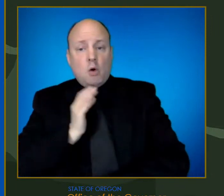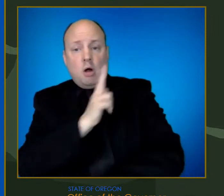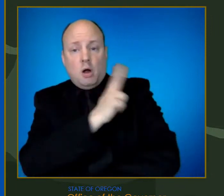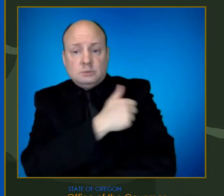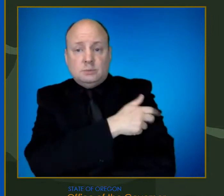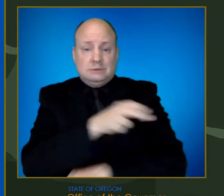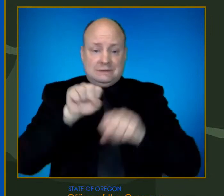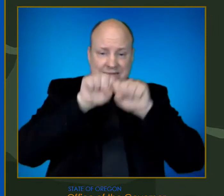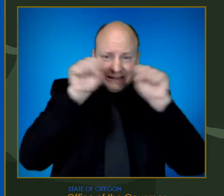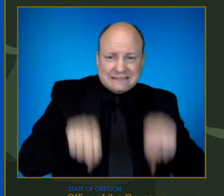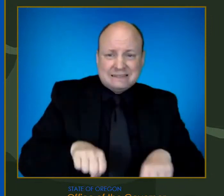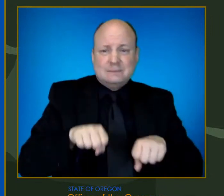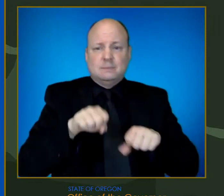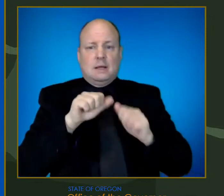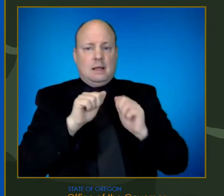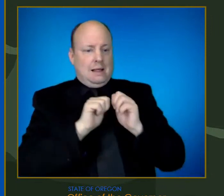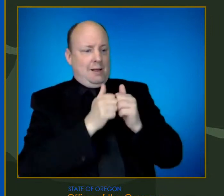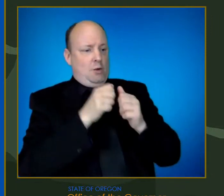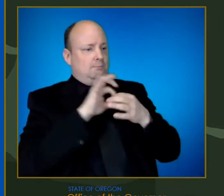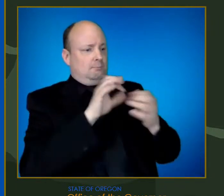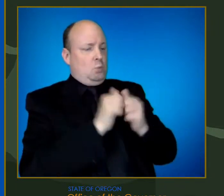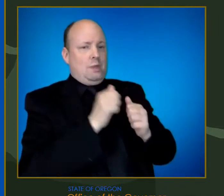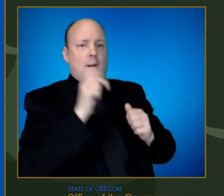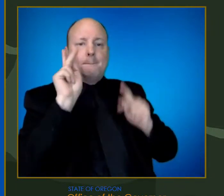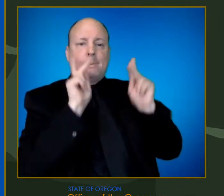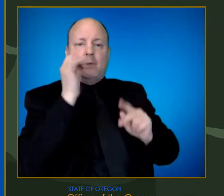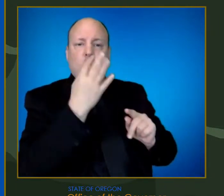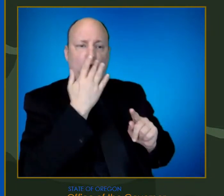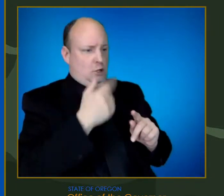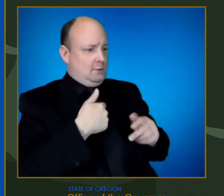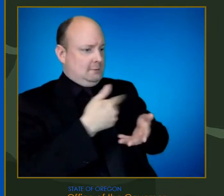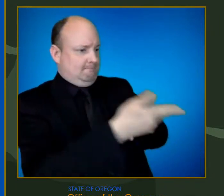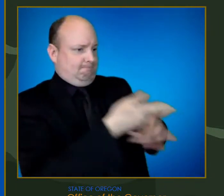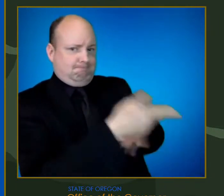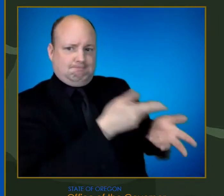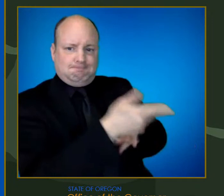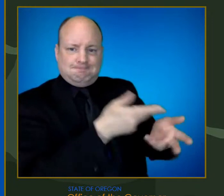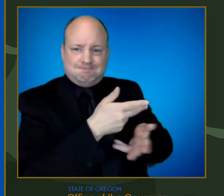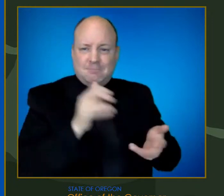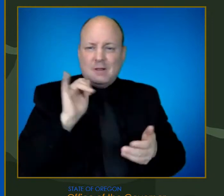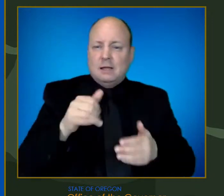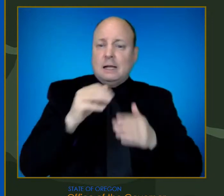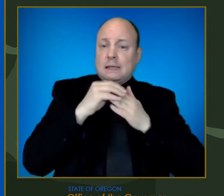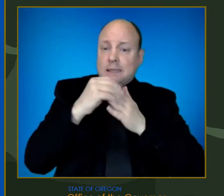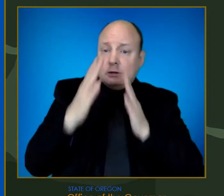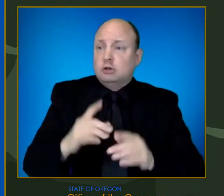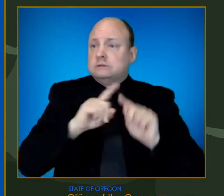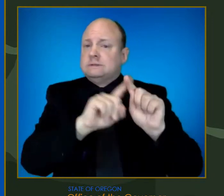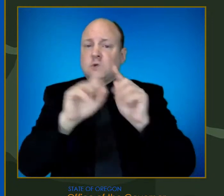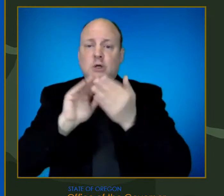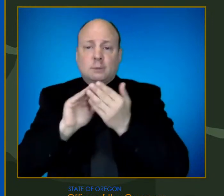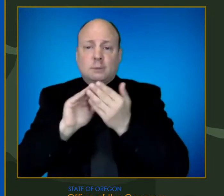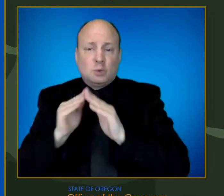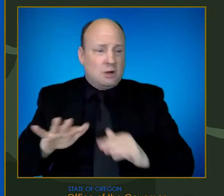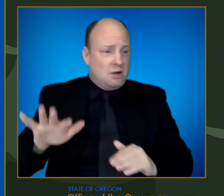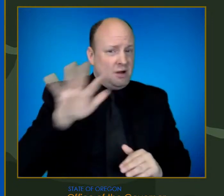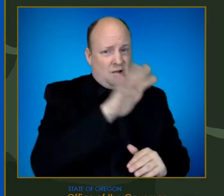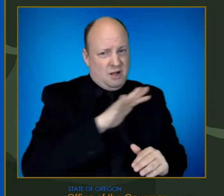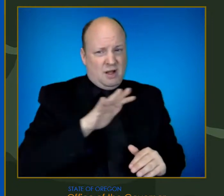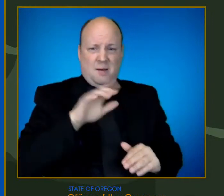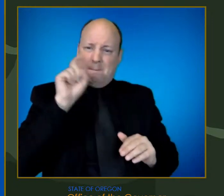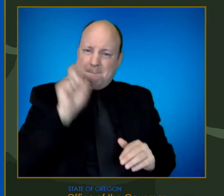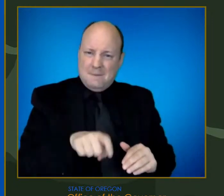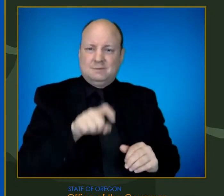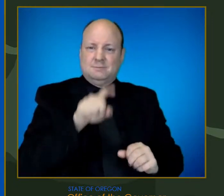health disparities. I look forward to working with community leaders across to address the recommendations and ensure everyone in Oregon has